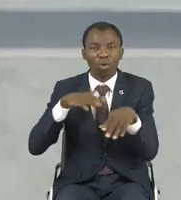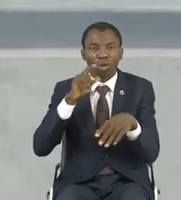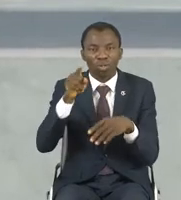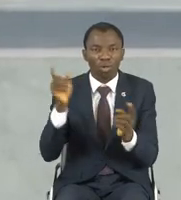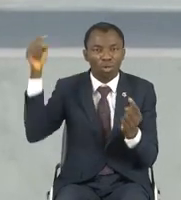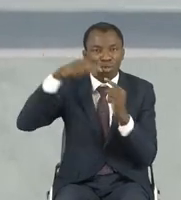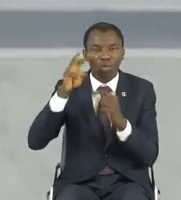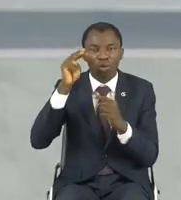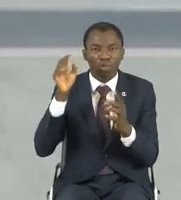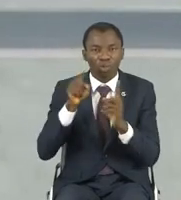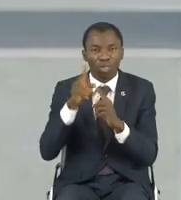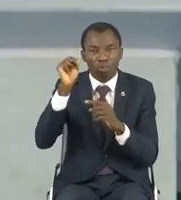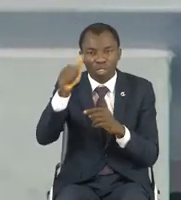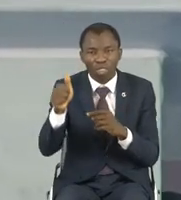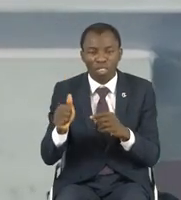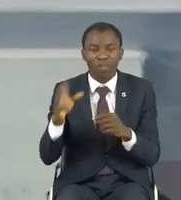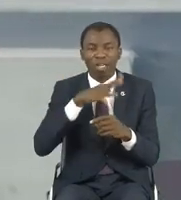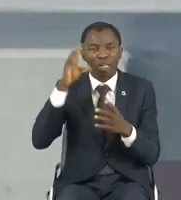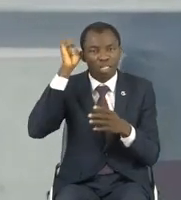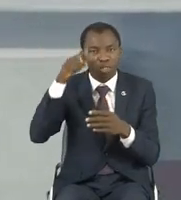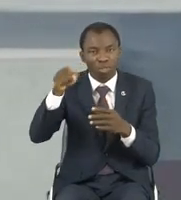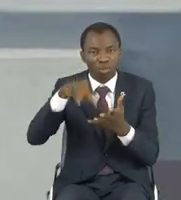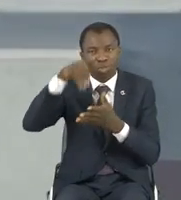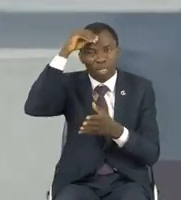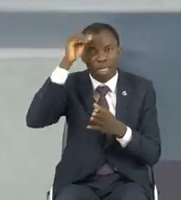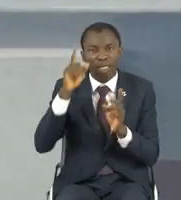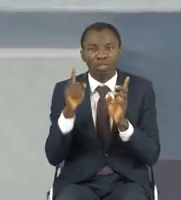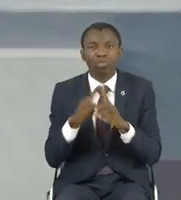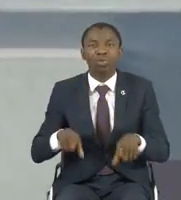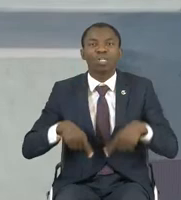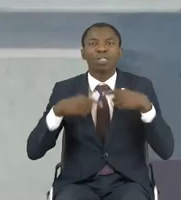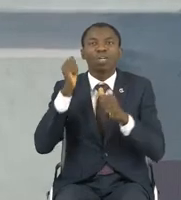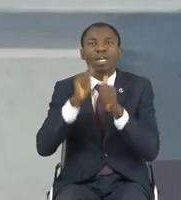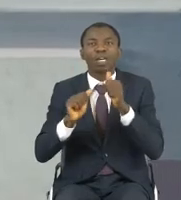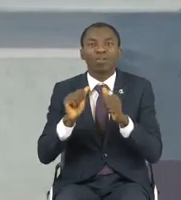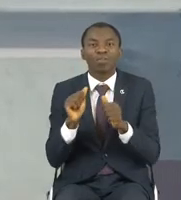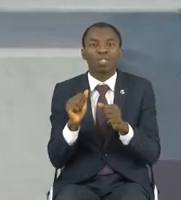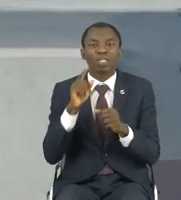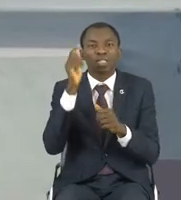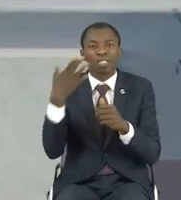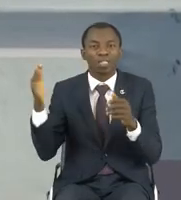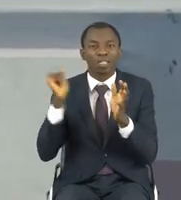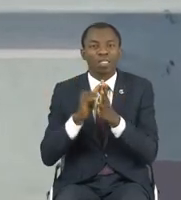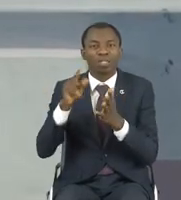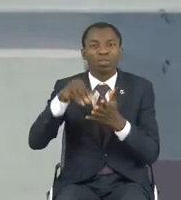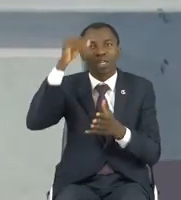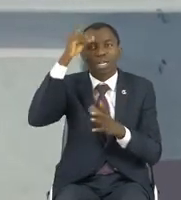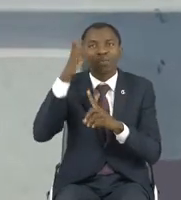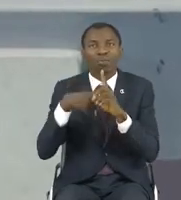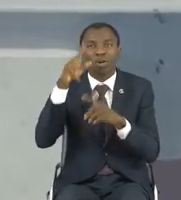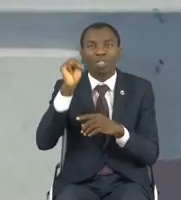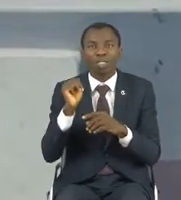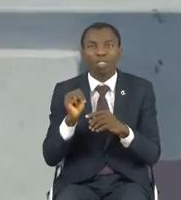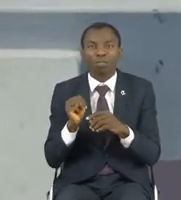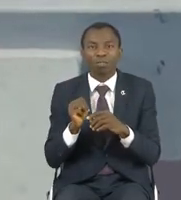begin to learn, and you learn to live. Everything you hear from him, everything you learn from him,